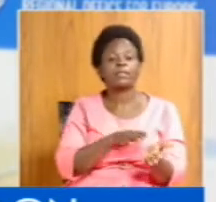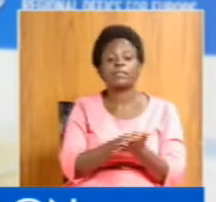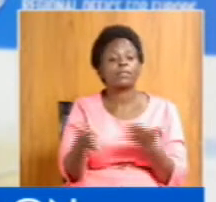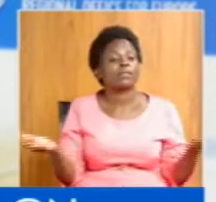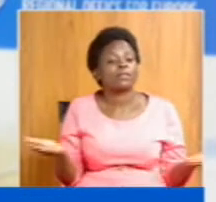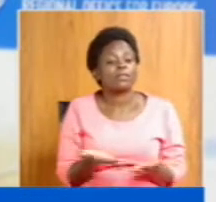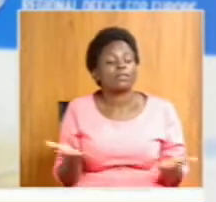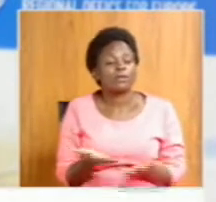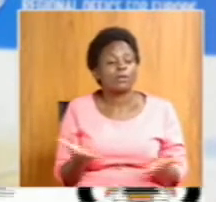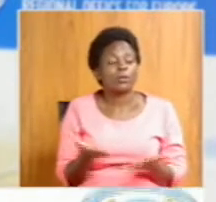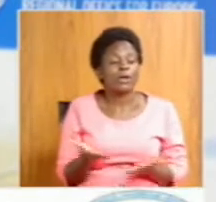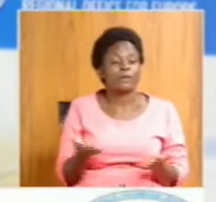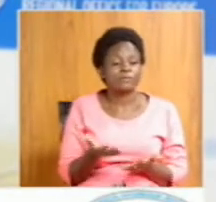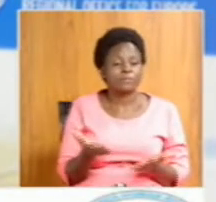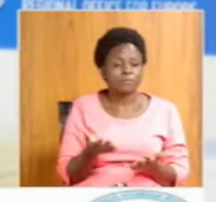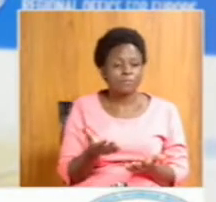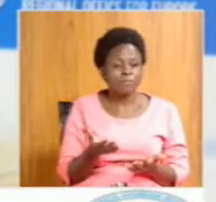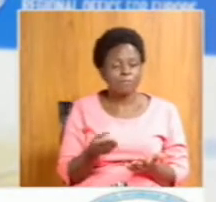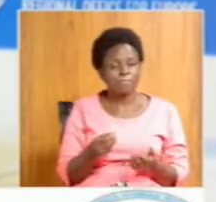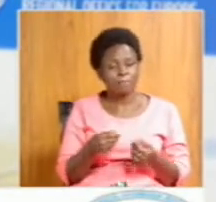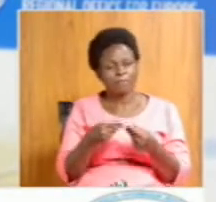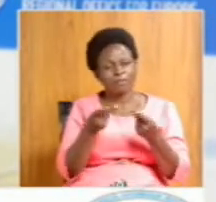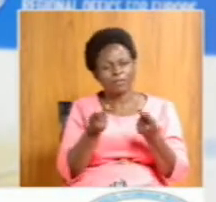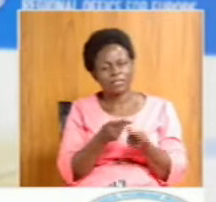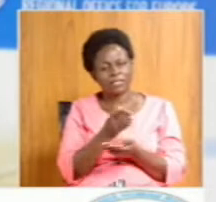the reserves which you say okay yes but actually our position